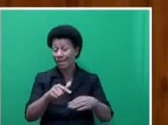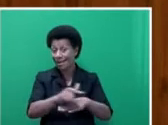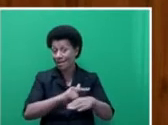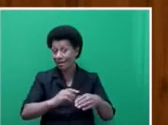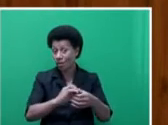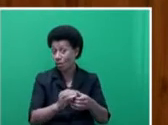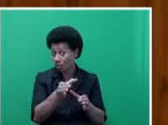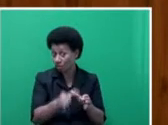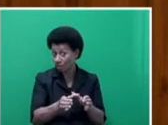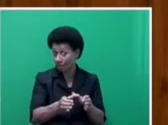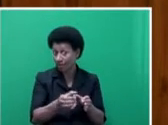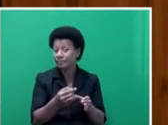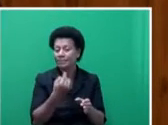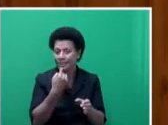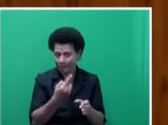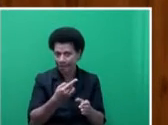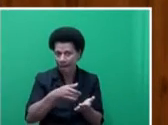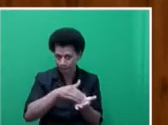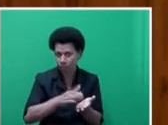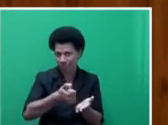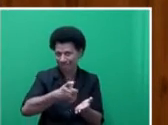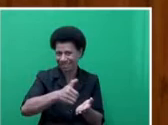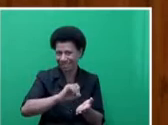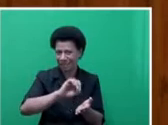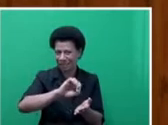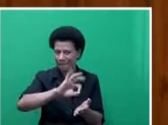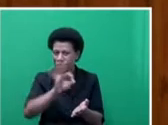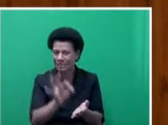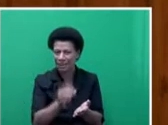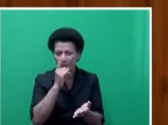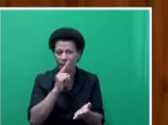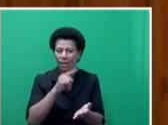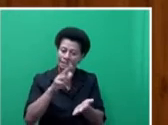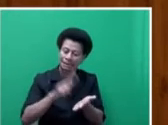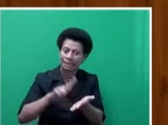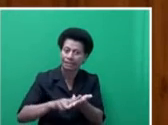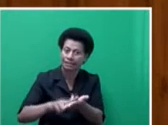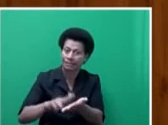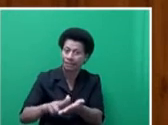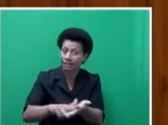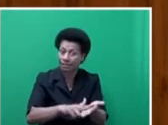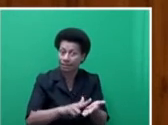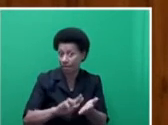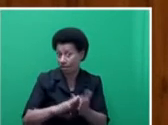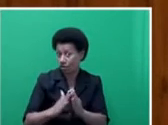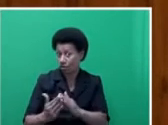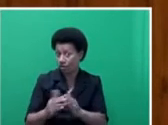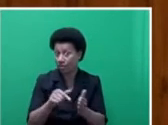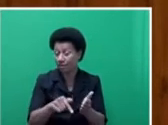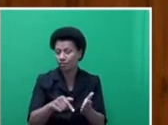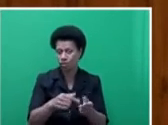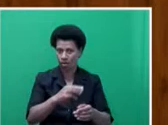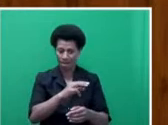actually said that we need at least 60% of the landowners to give consent before the Prime Minister can actually endorse that